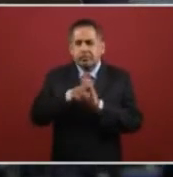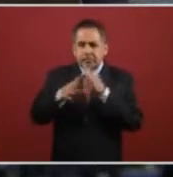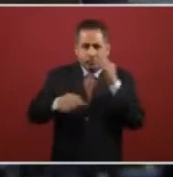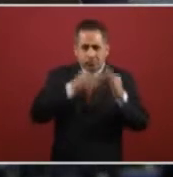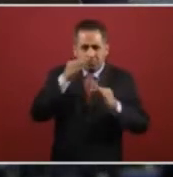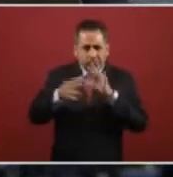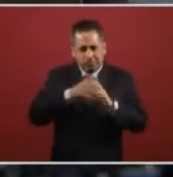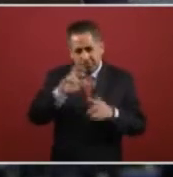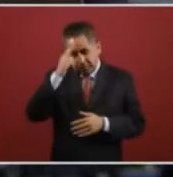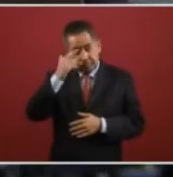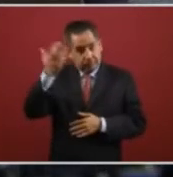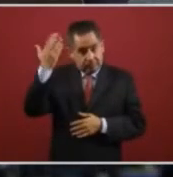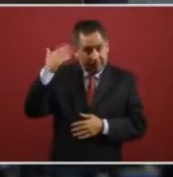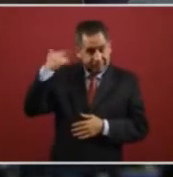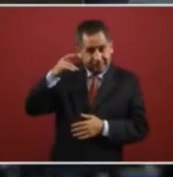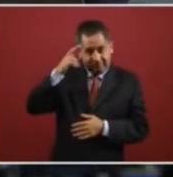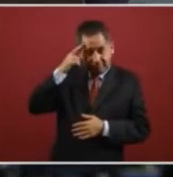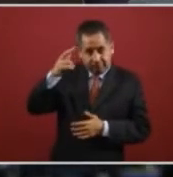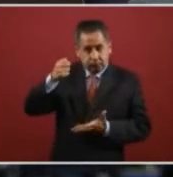the same thing with the media.